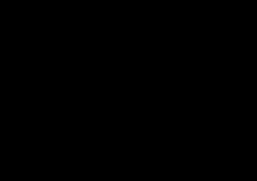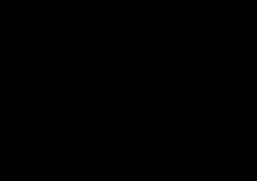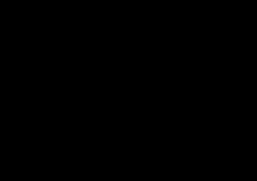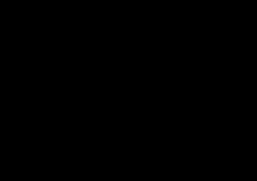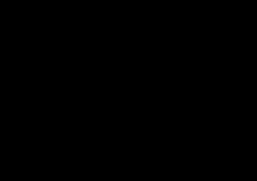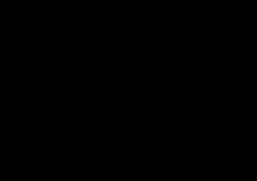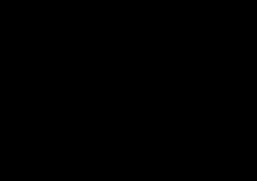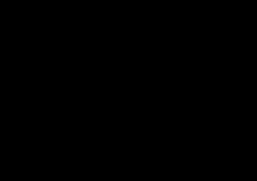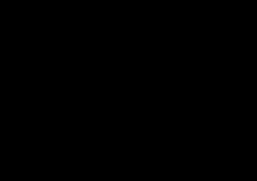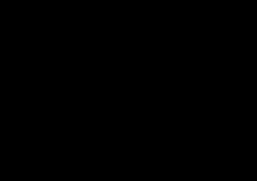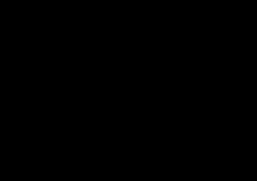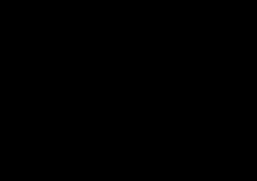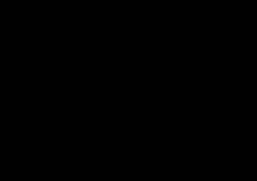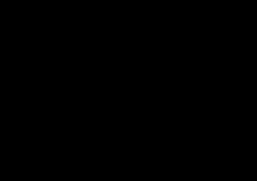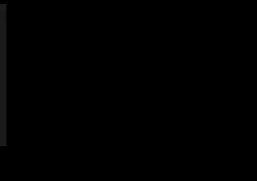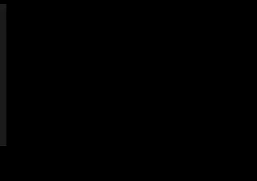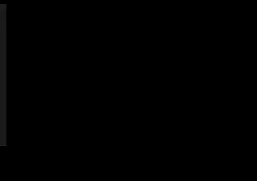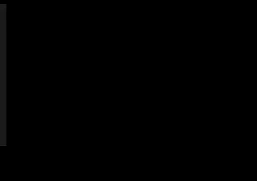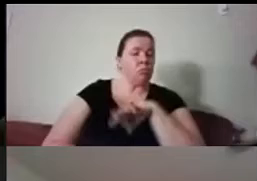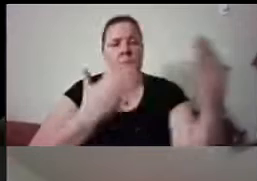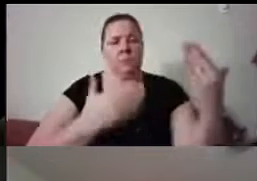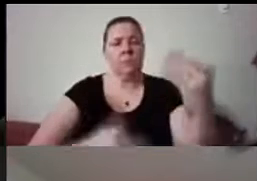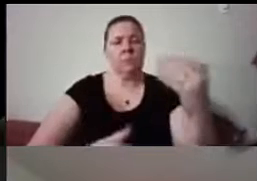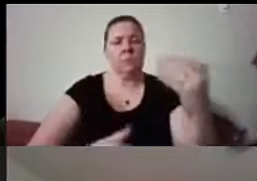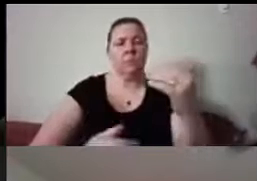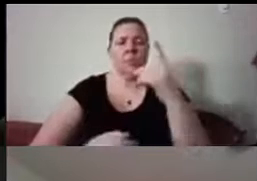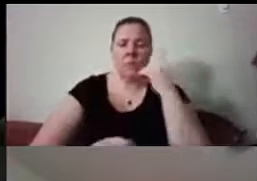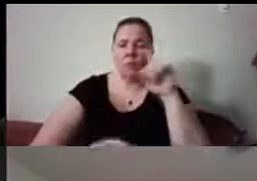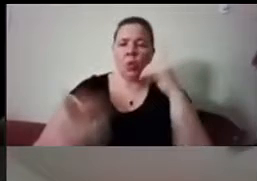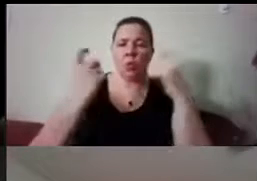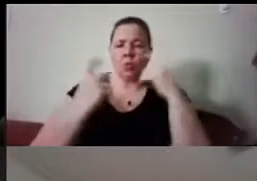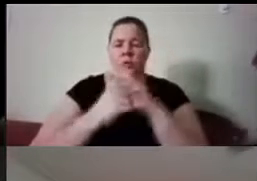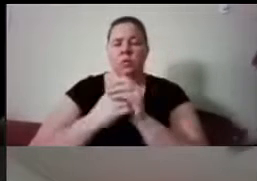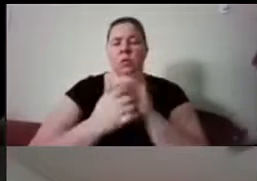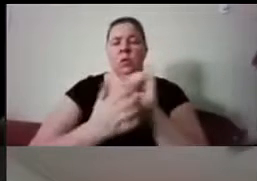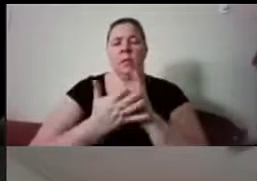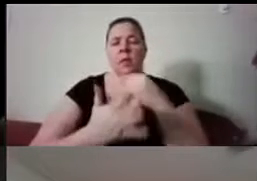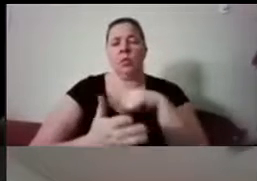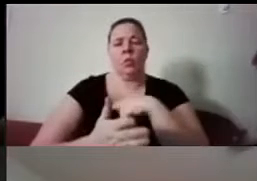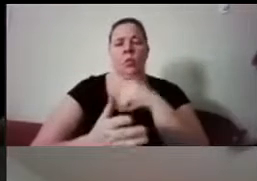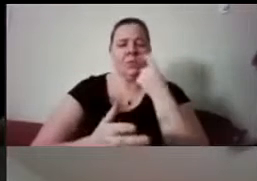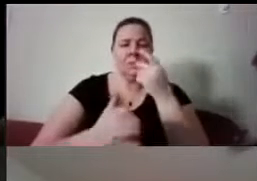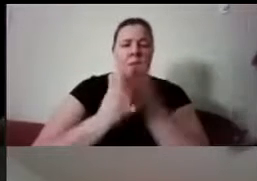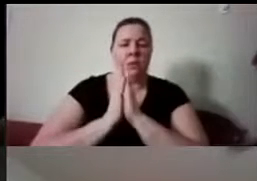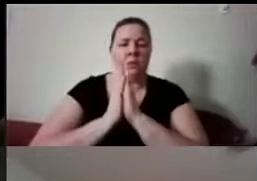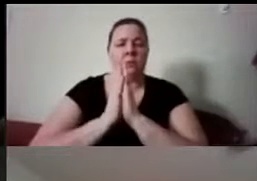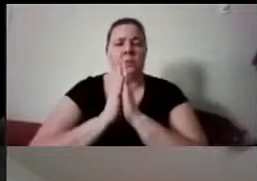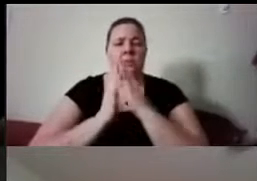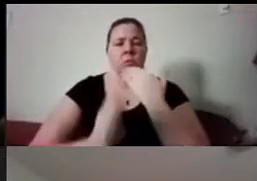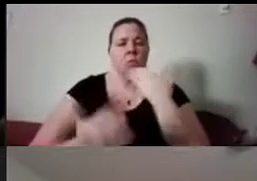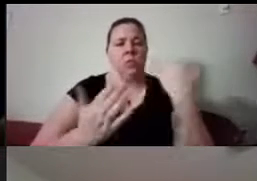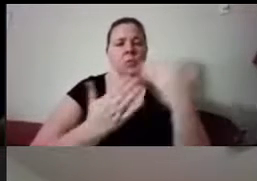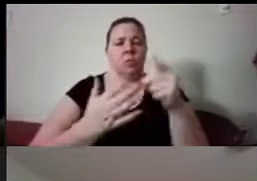Okay. Thank you so much, Marina. Thank you, Charles. Mr. Mohammed, thank you for the question that you just asked. It's good to